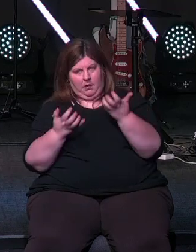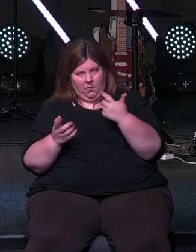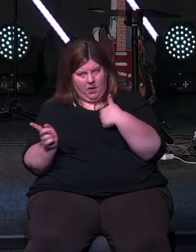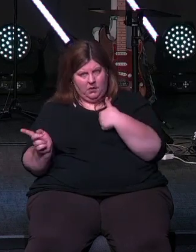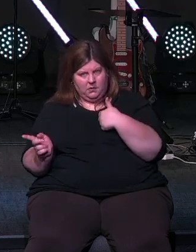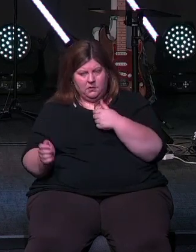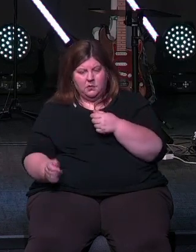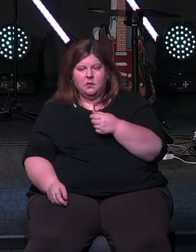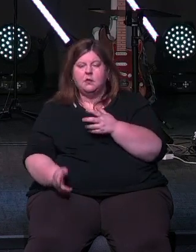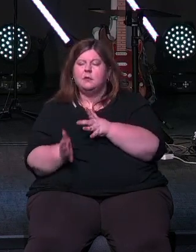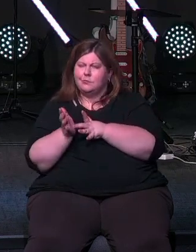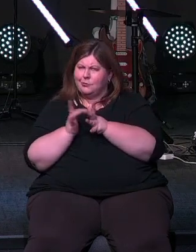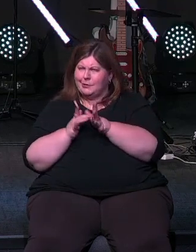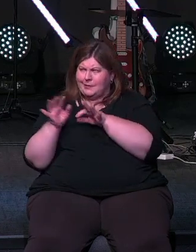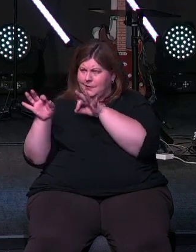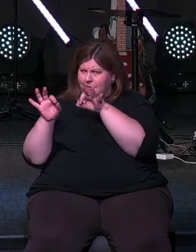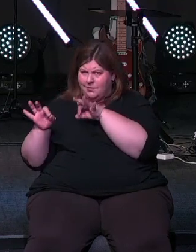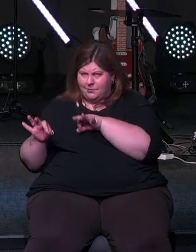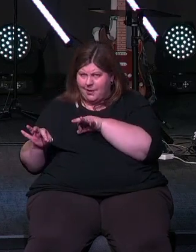Jesus,